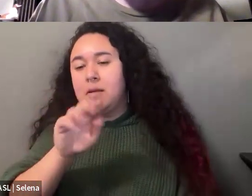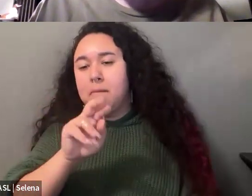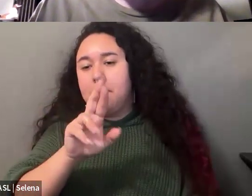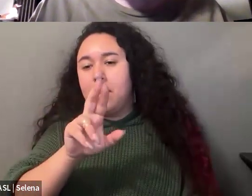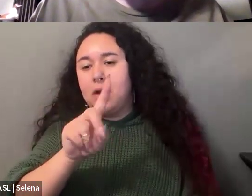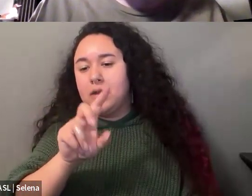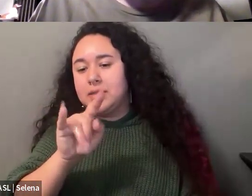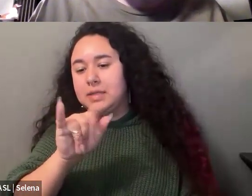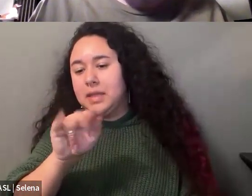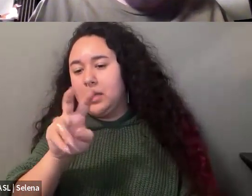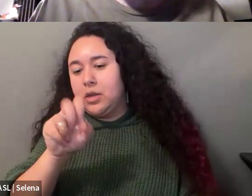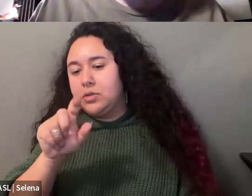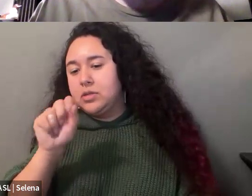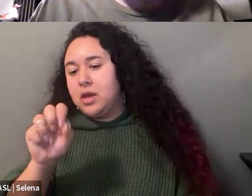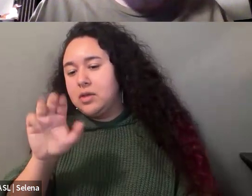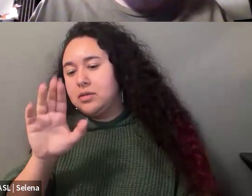birdcitynews.substack.com. I put it in the